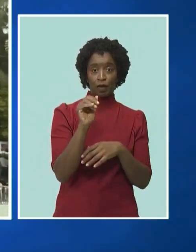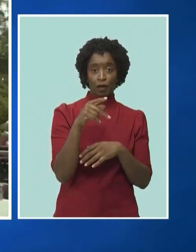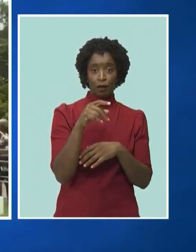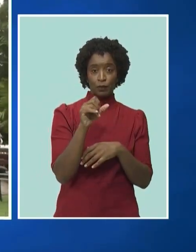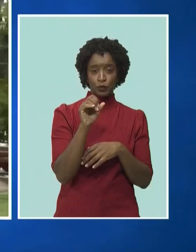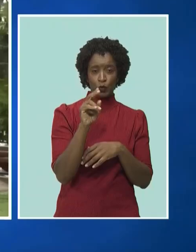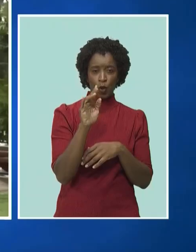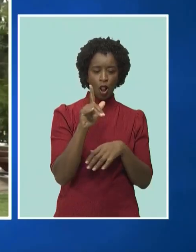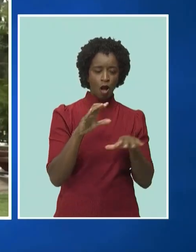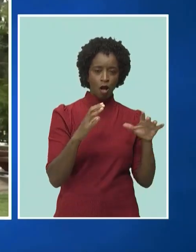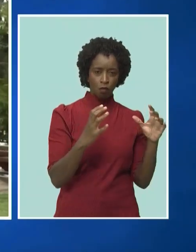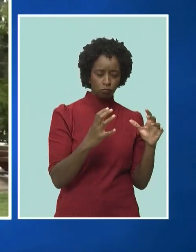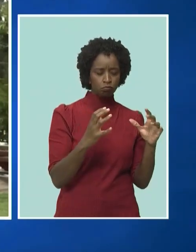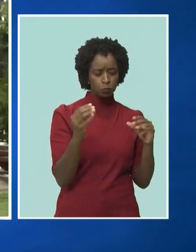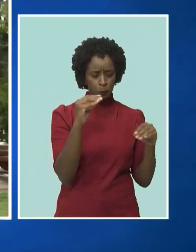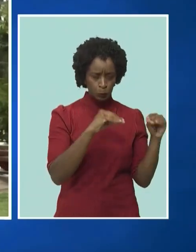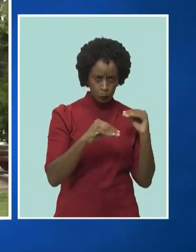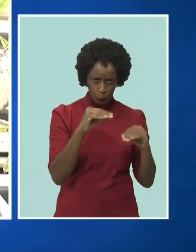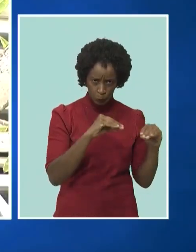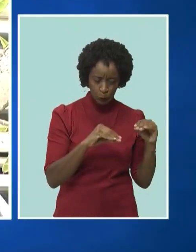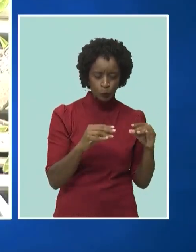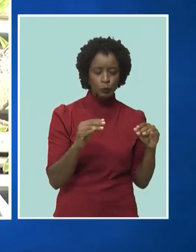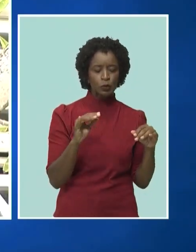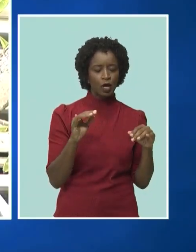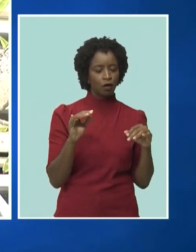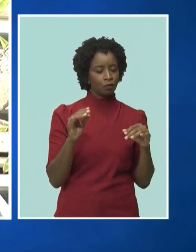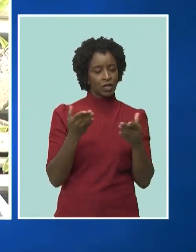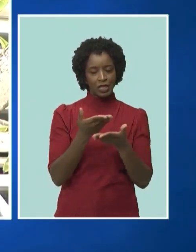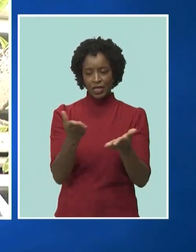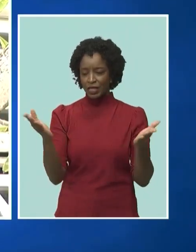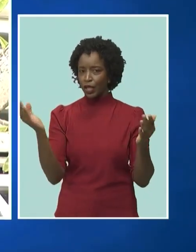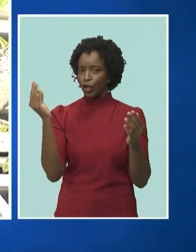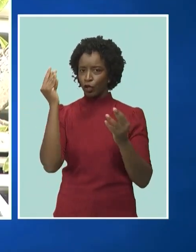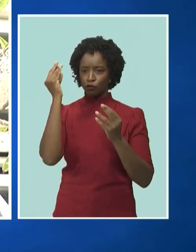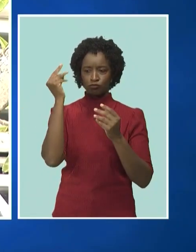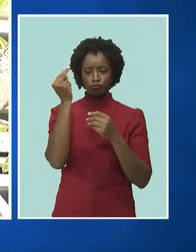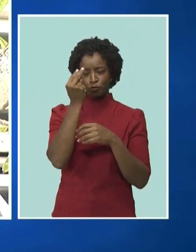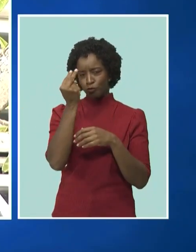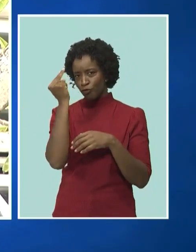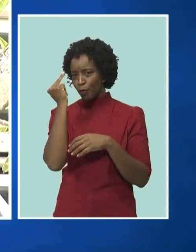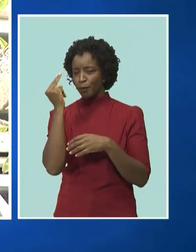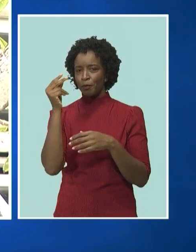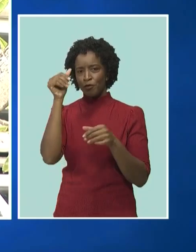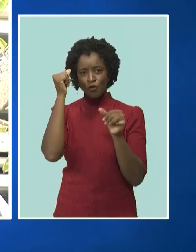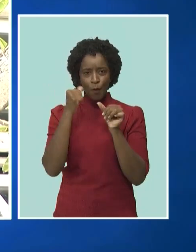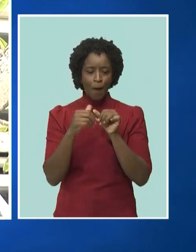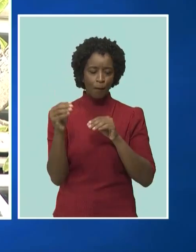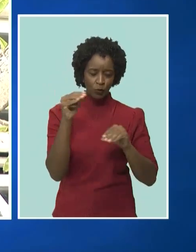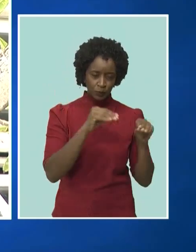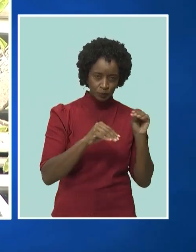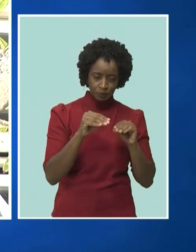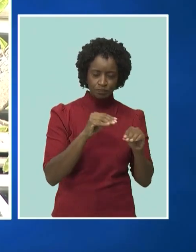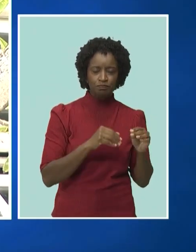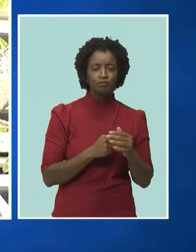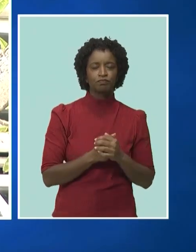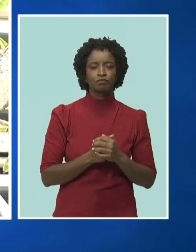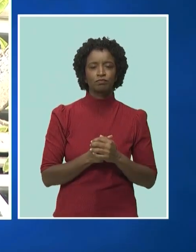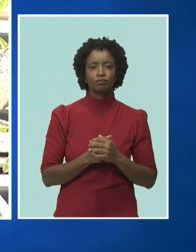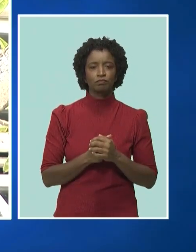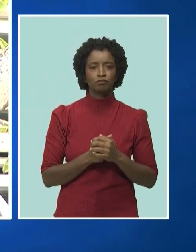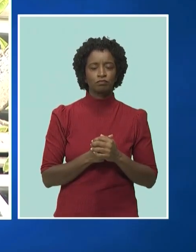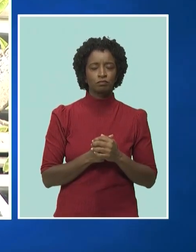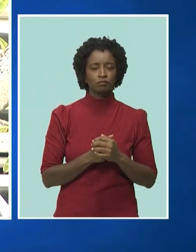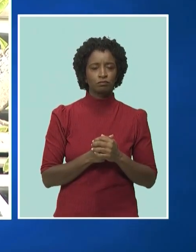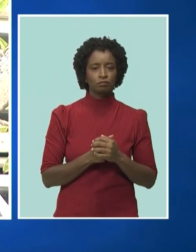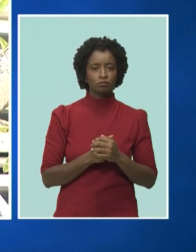Safeguarding activities must therefore always involve the communities, the groups, and where appropriate, individuals that